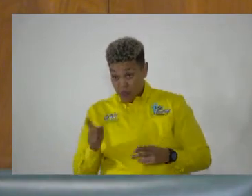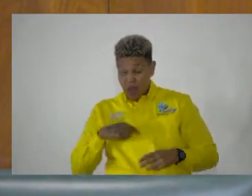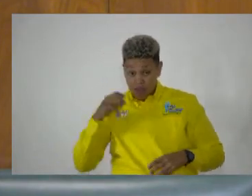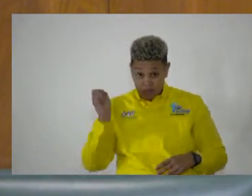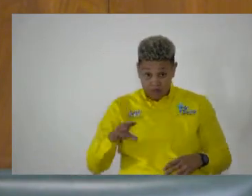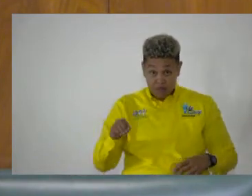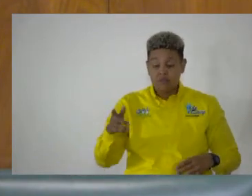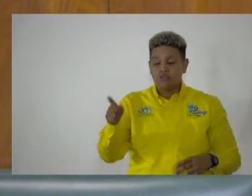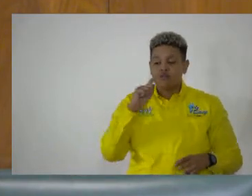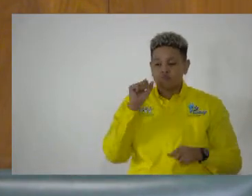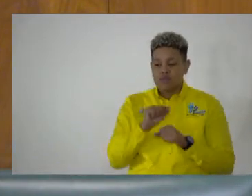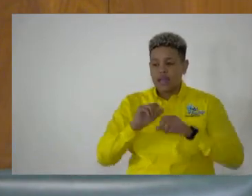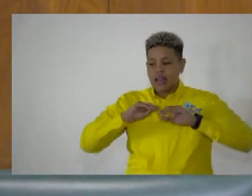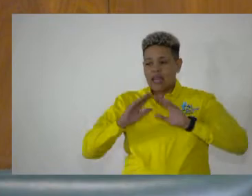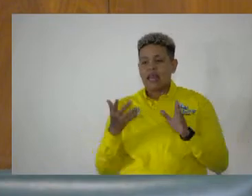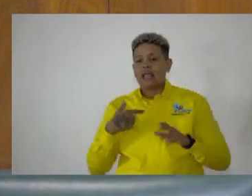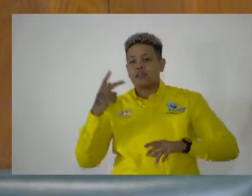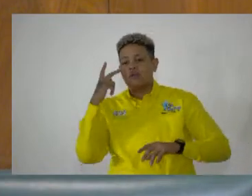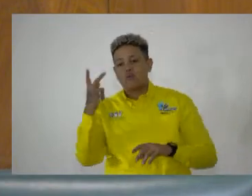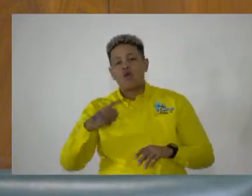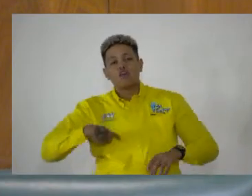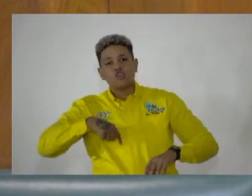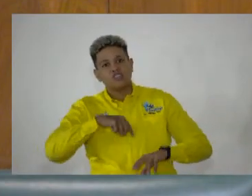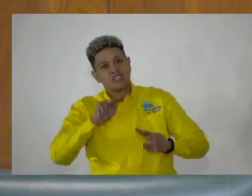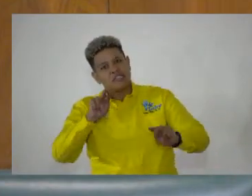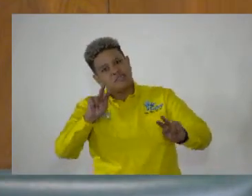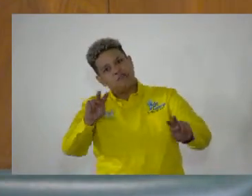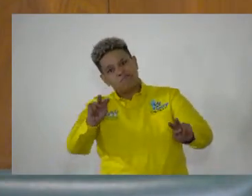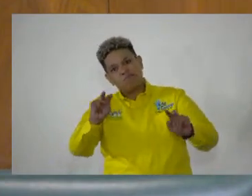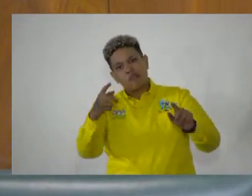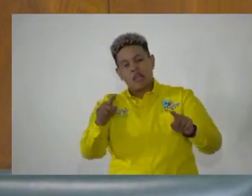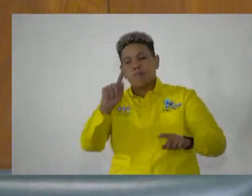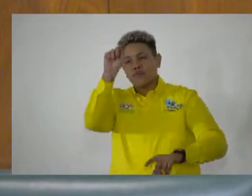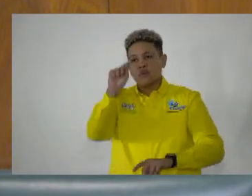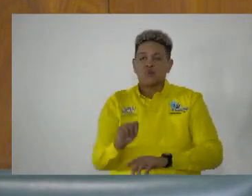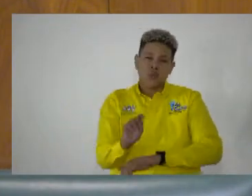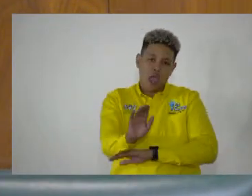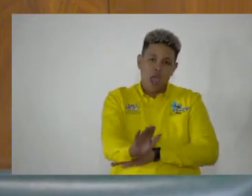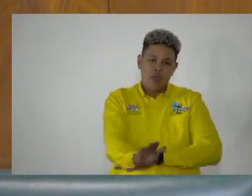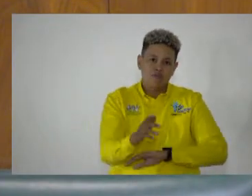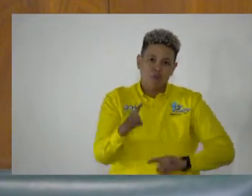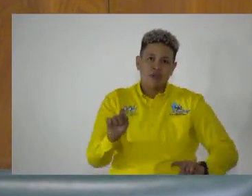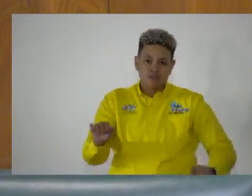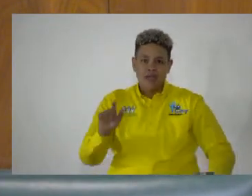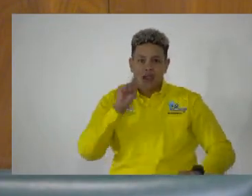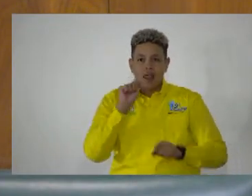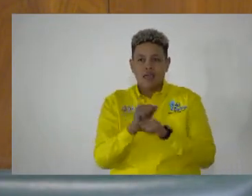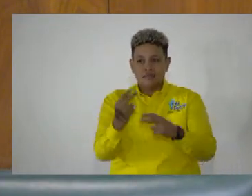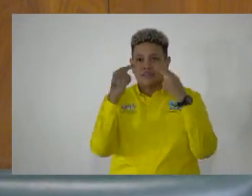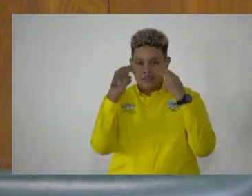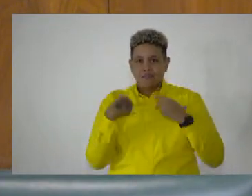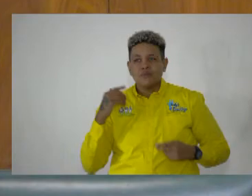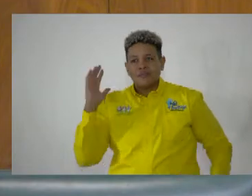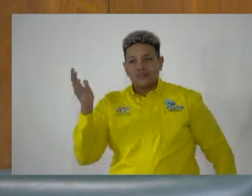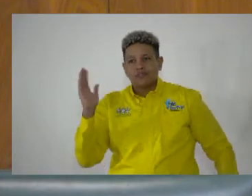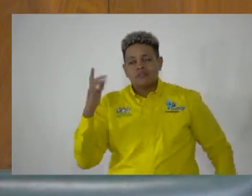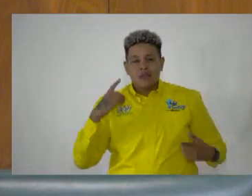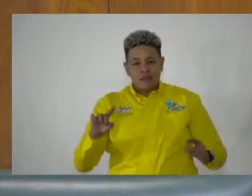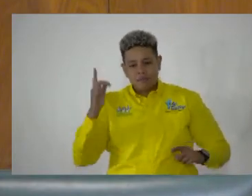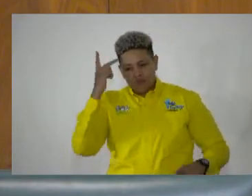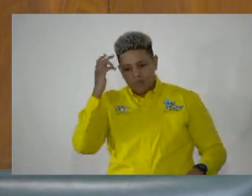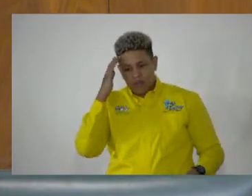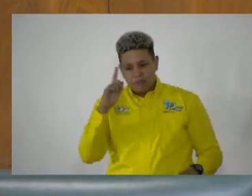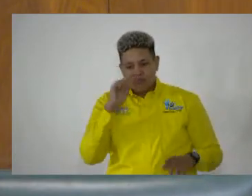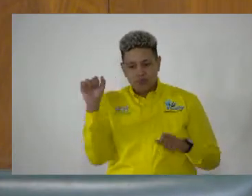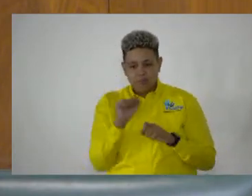so that they are very clear, because they watch us, you know, on a Tuesday afternoon, they can actually see me talking to the Prime Minister